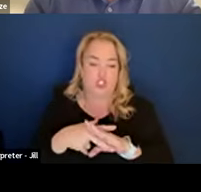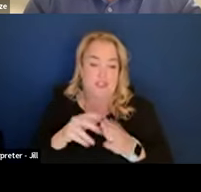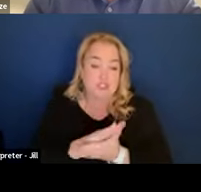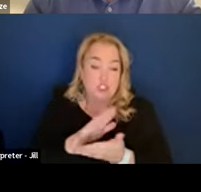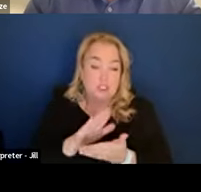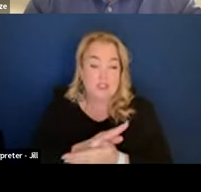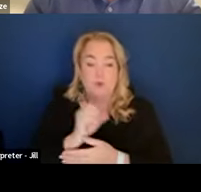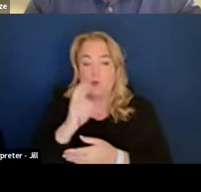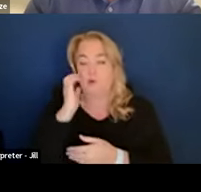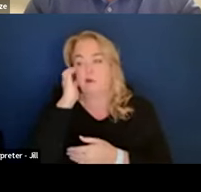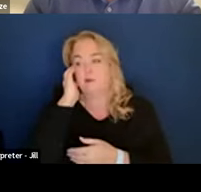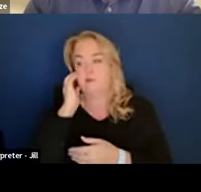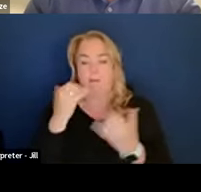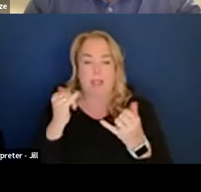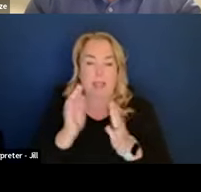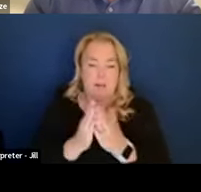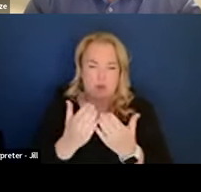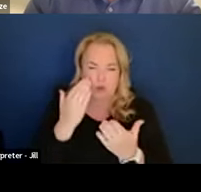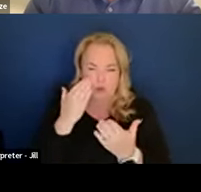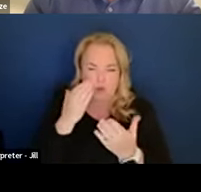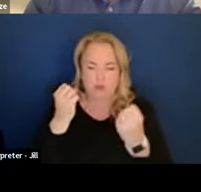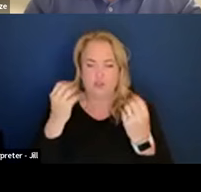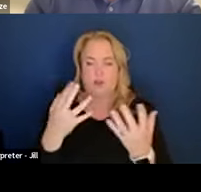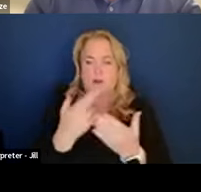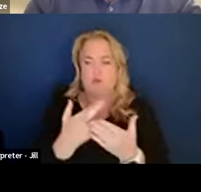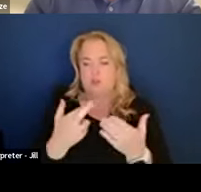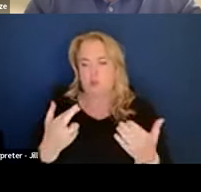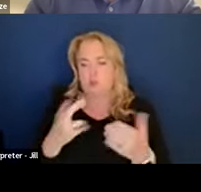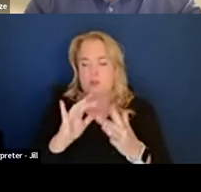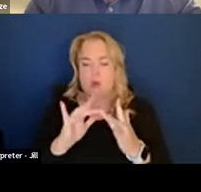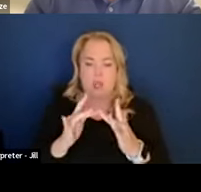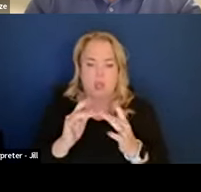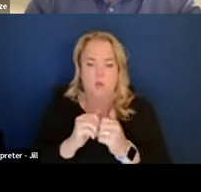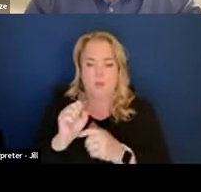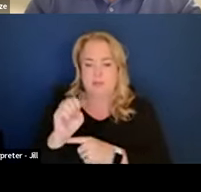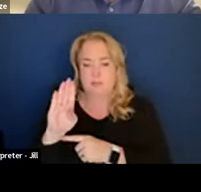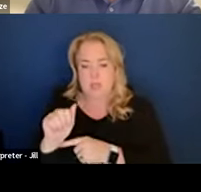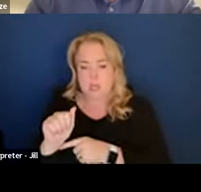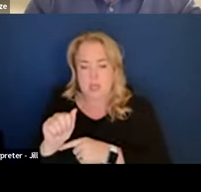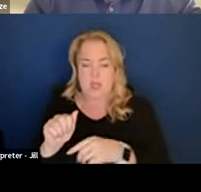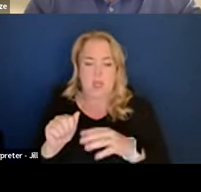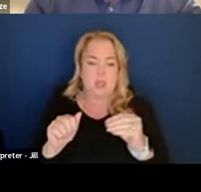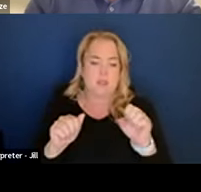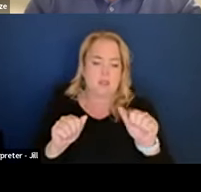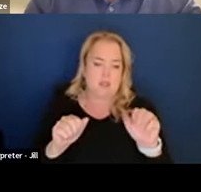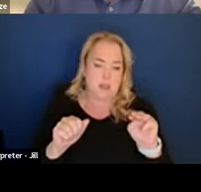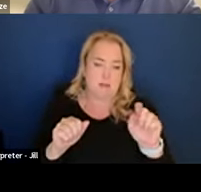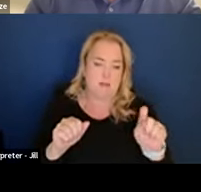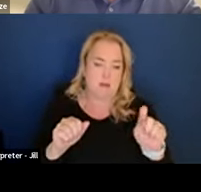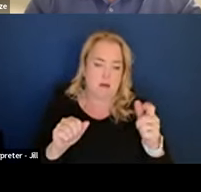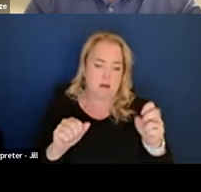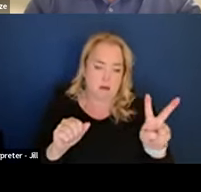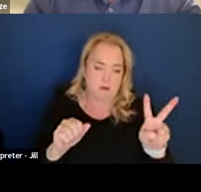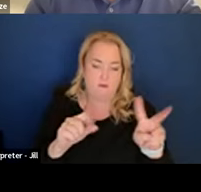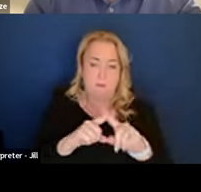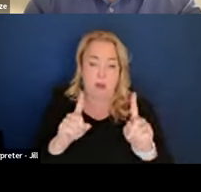or almost like a playbook. You know, there are a ton of resources online with SBA, and then there's SAM.gov. But